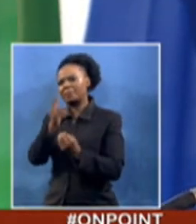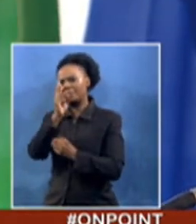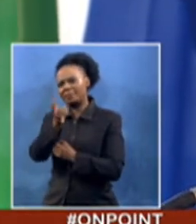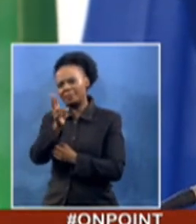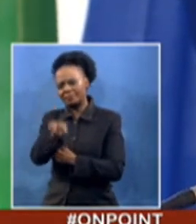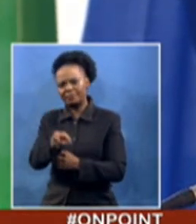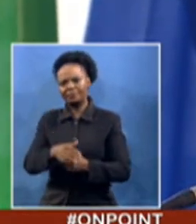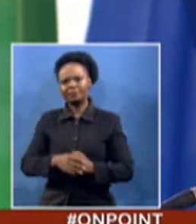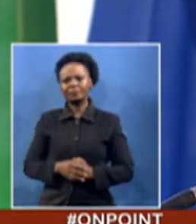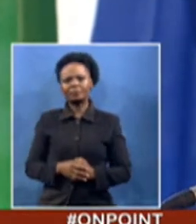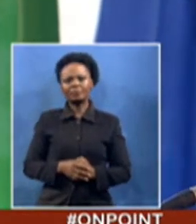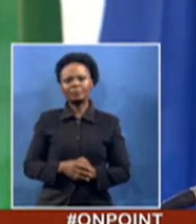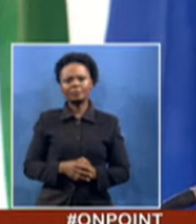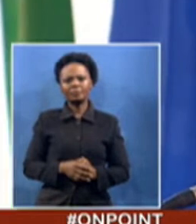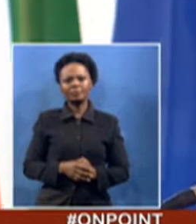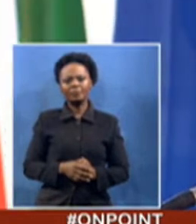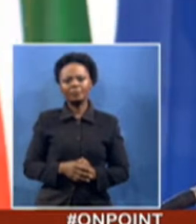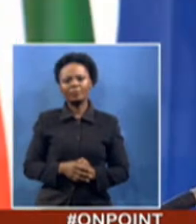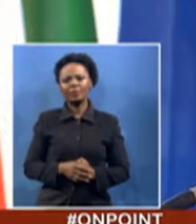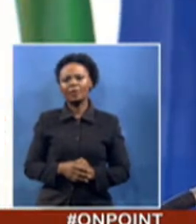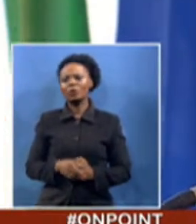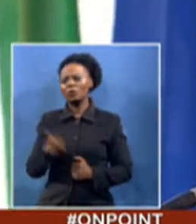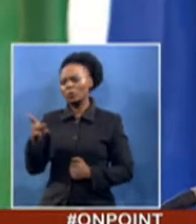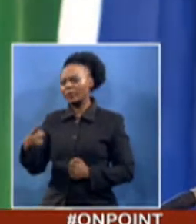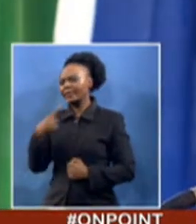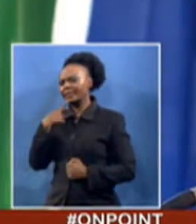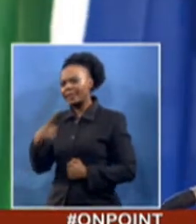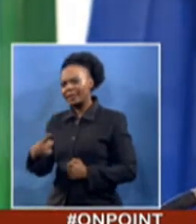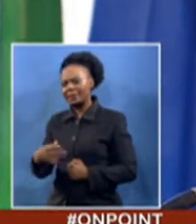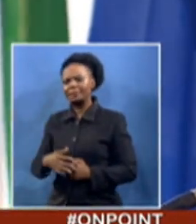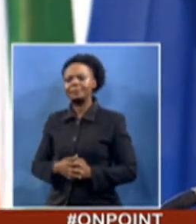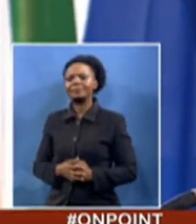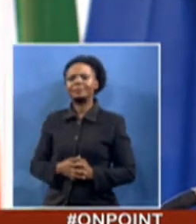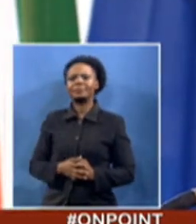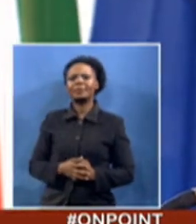You also mentioned violent